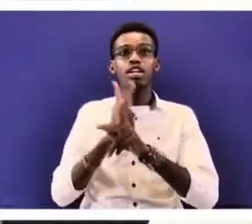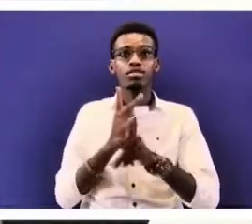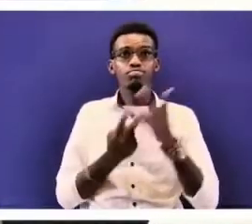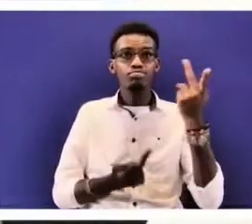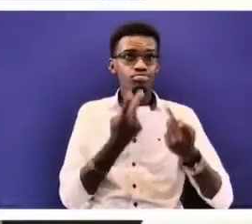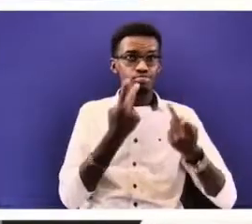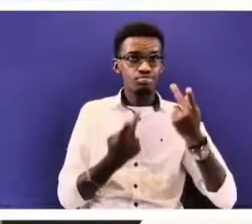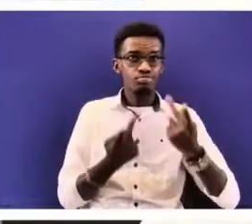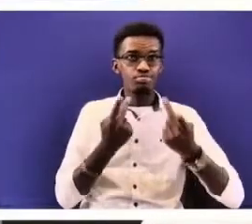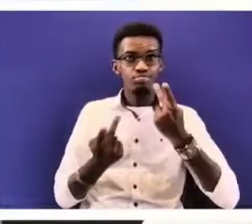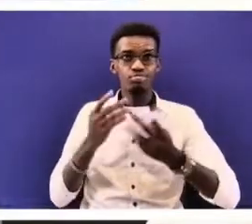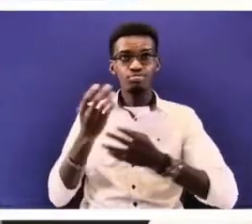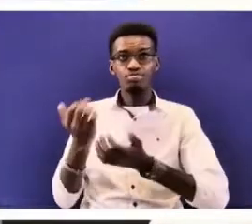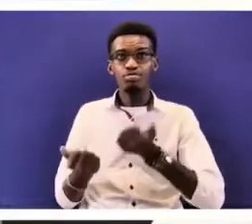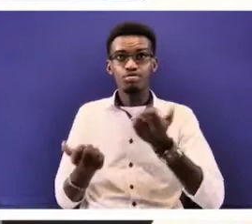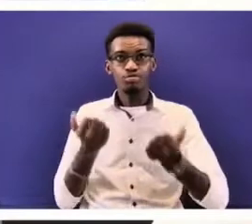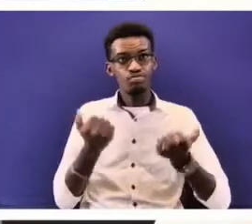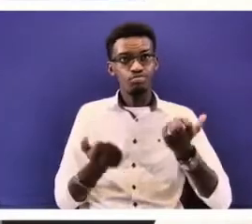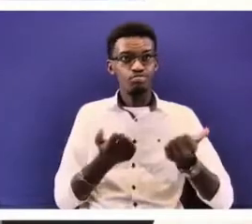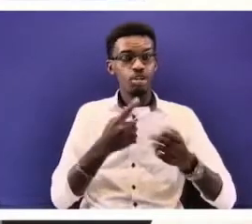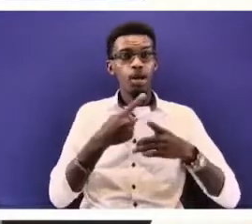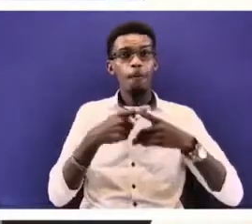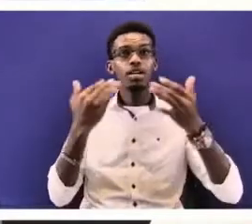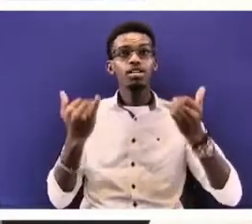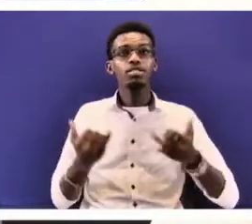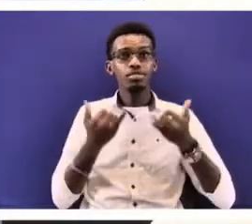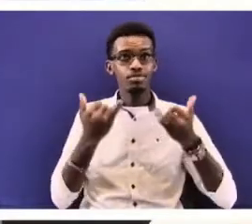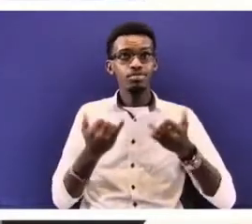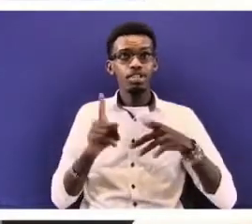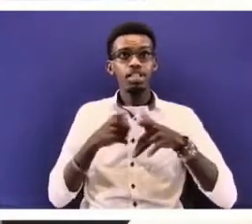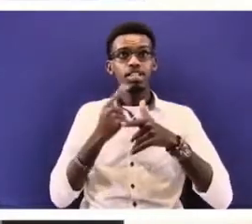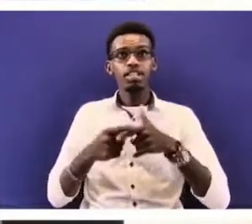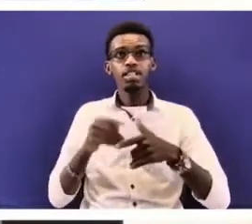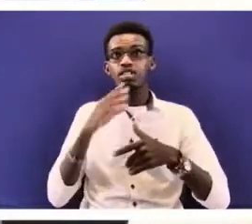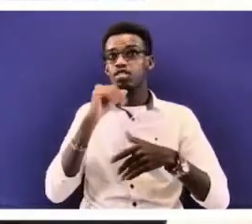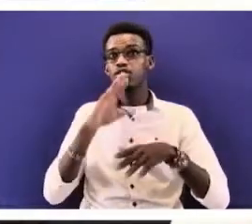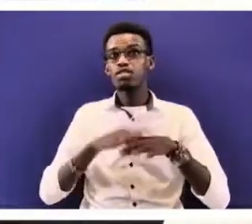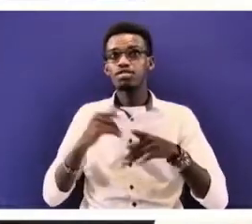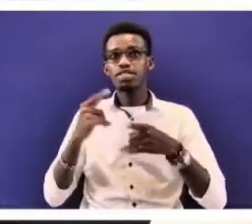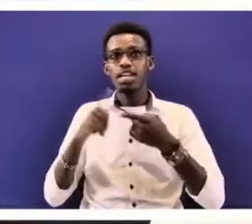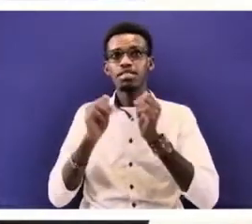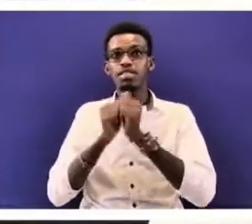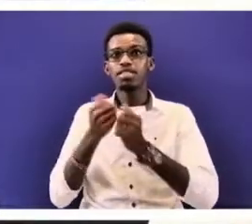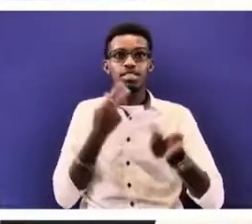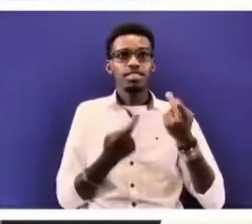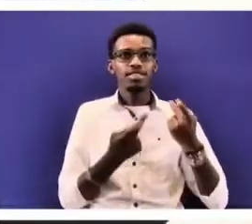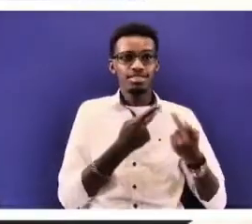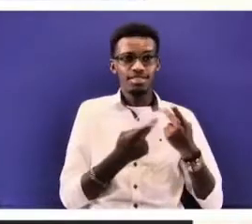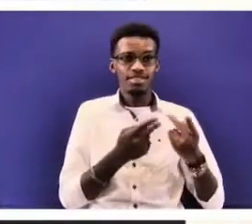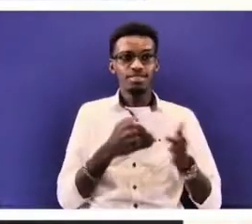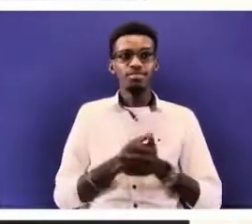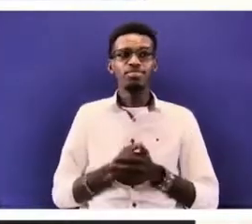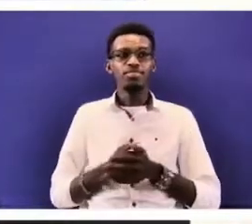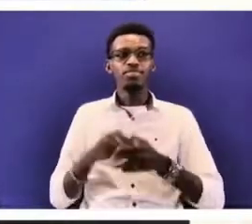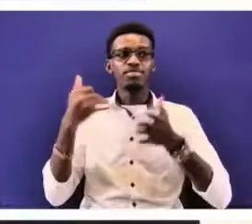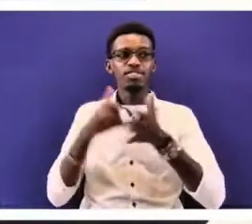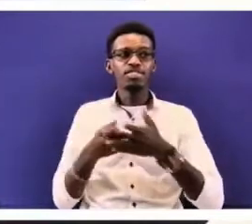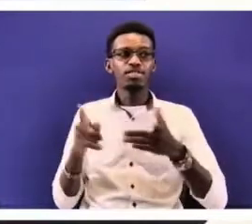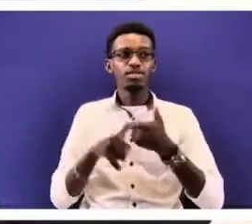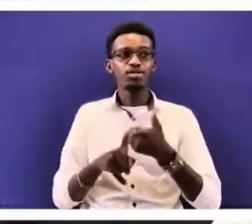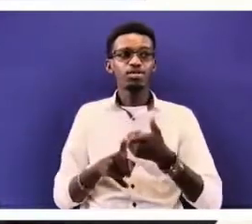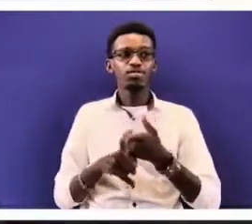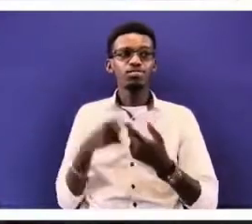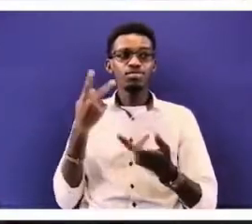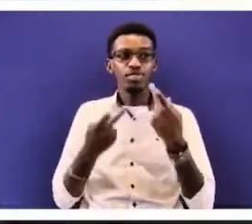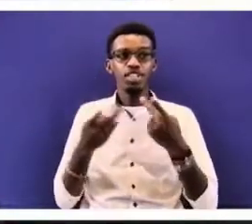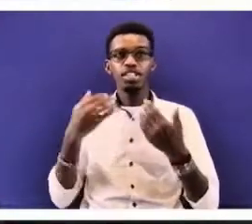ugali. Now, he doesn't even go near the kitchen. It's almost as if the kitchen,